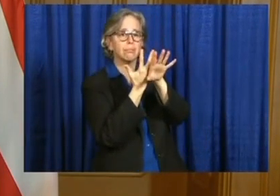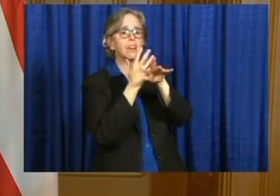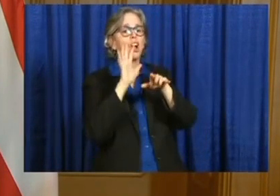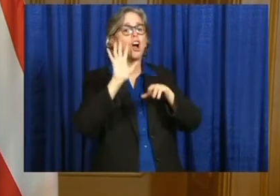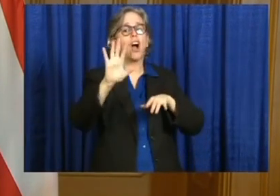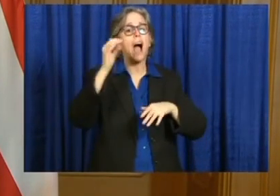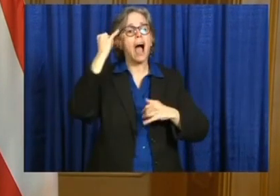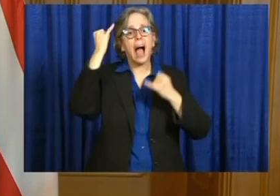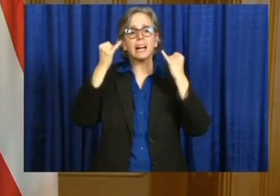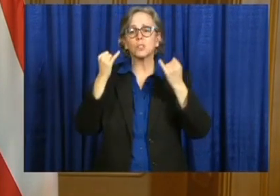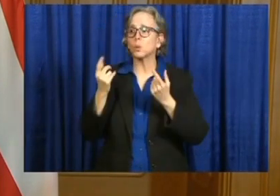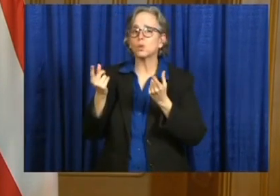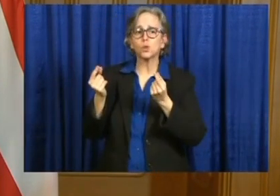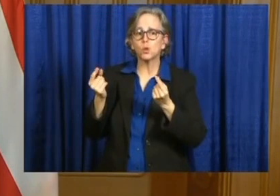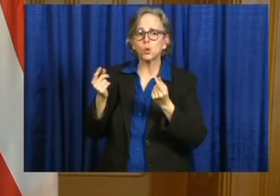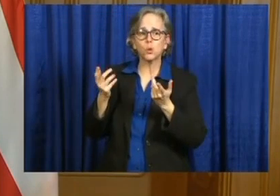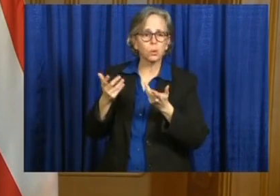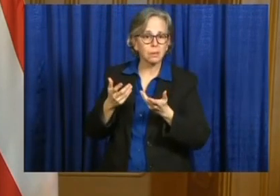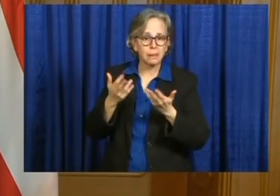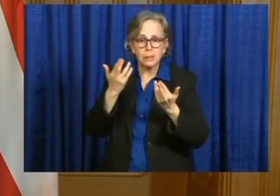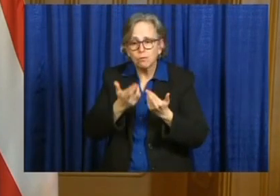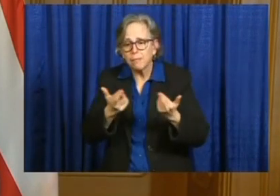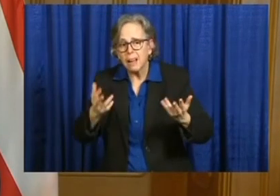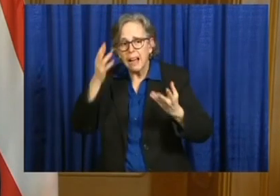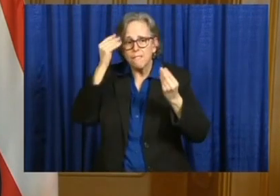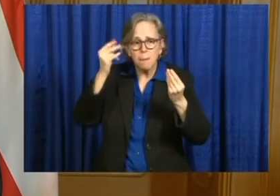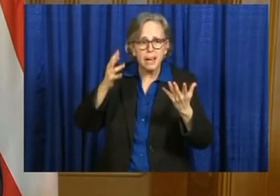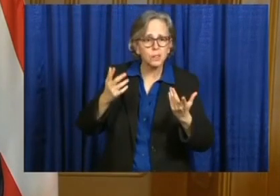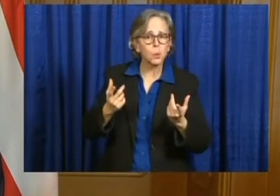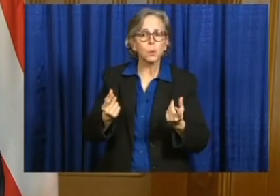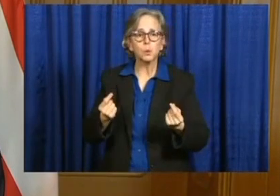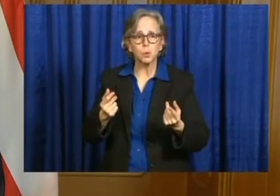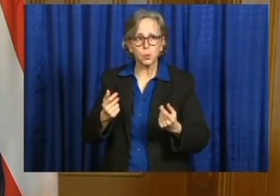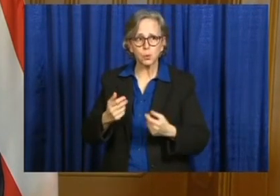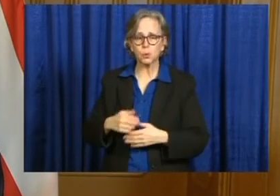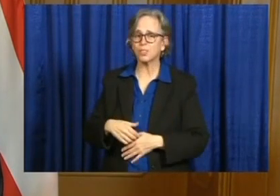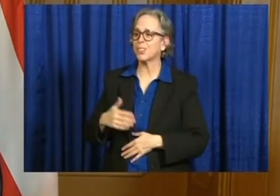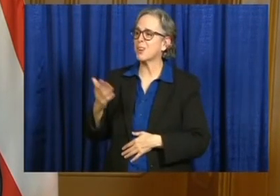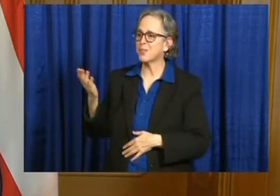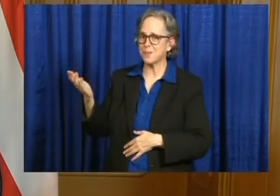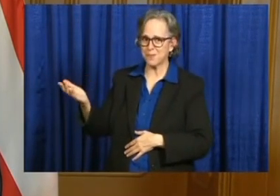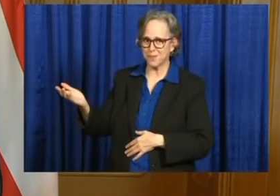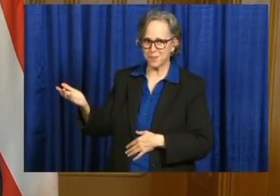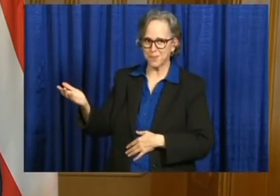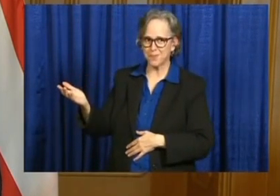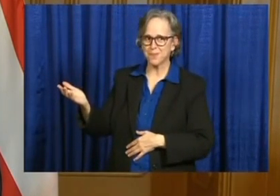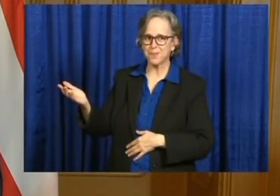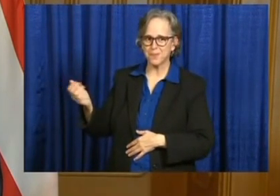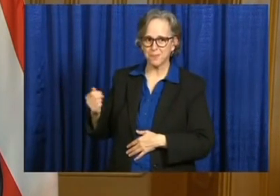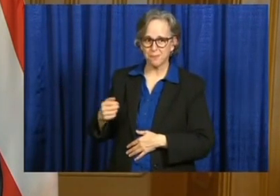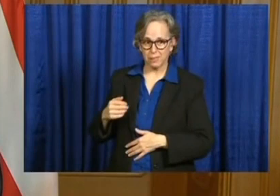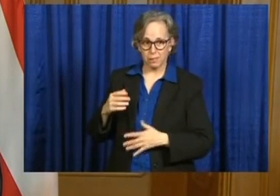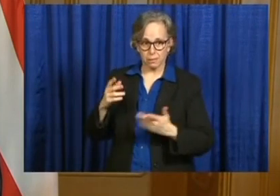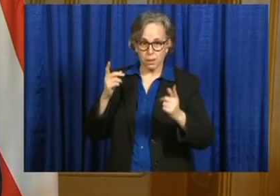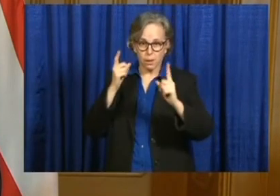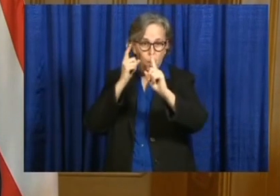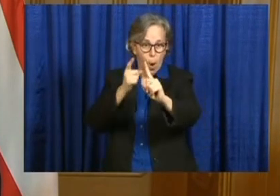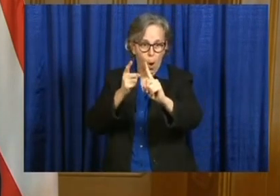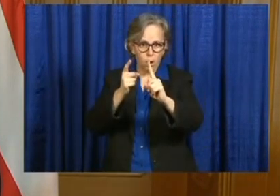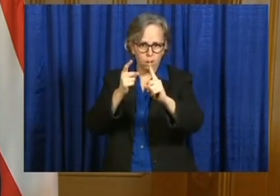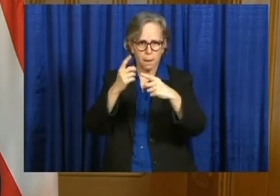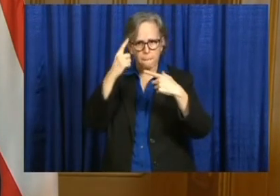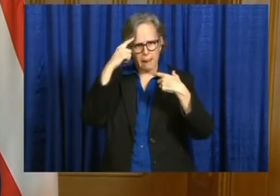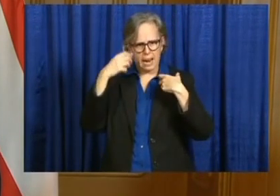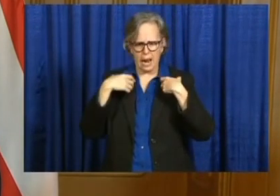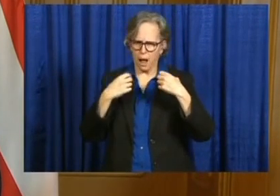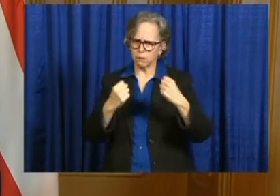out there. Again, keeping our mental health strong, healthy,